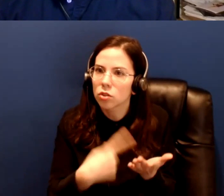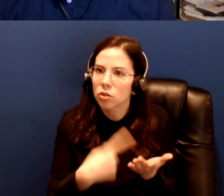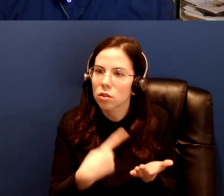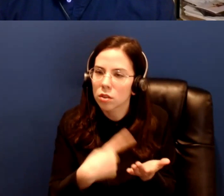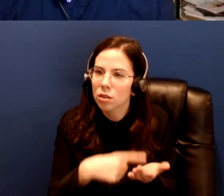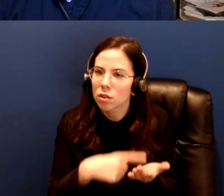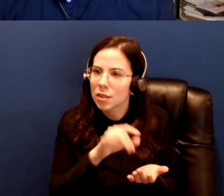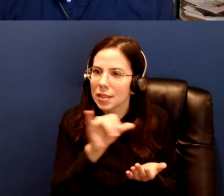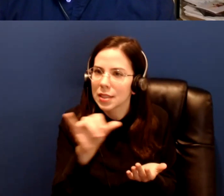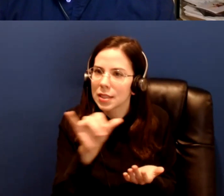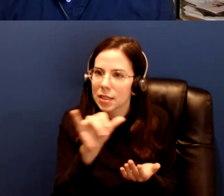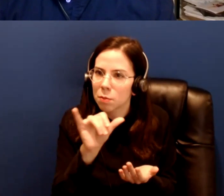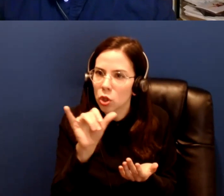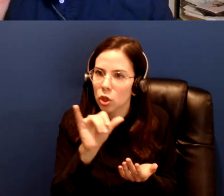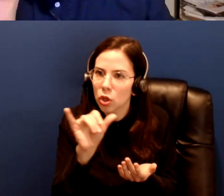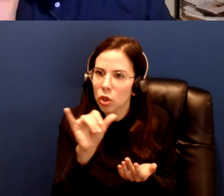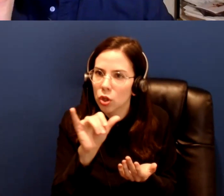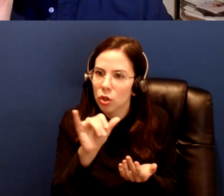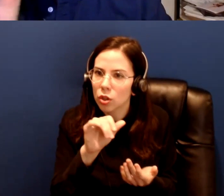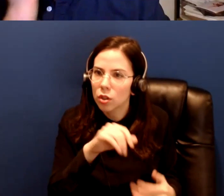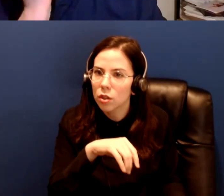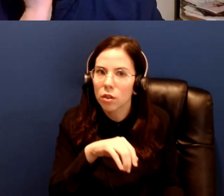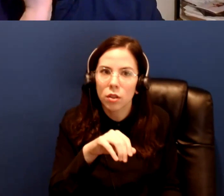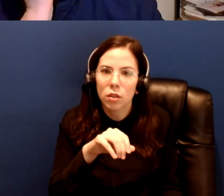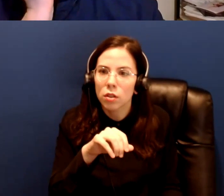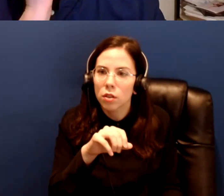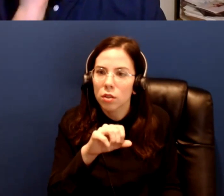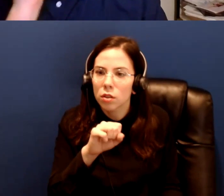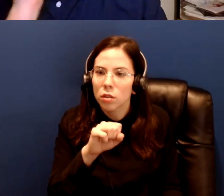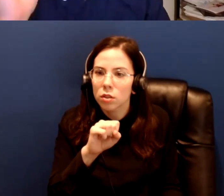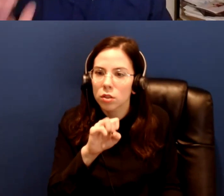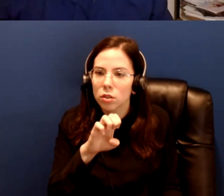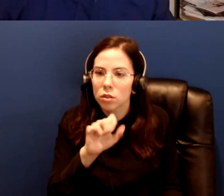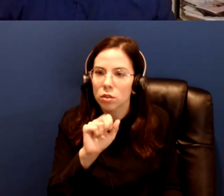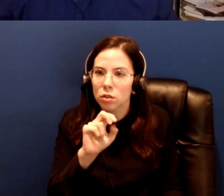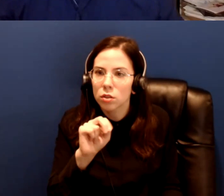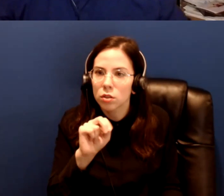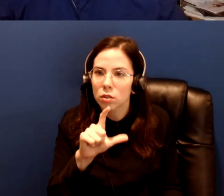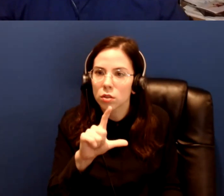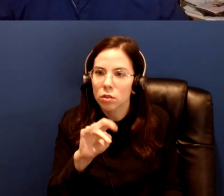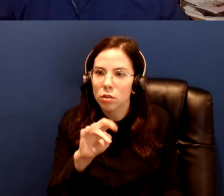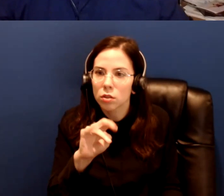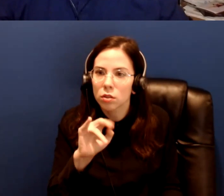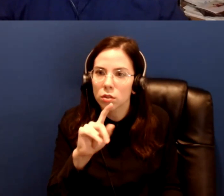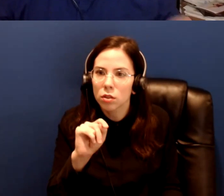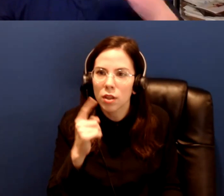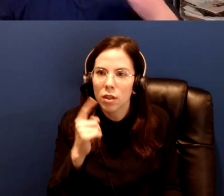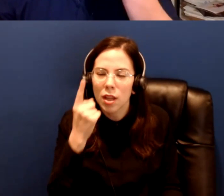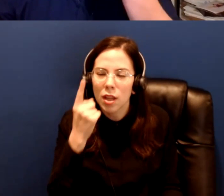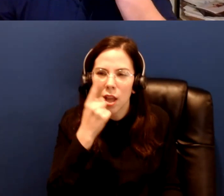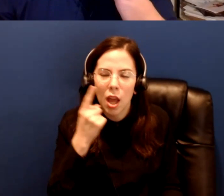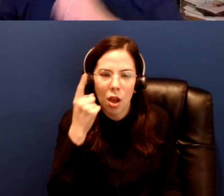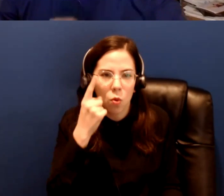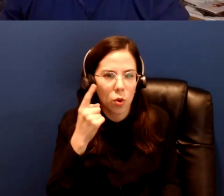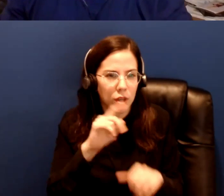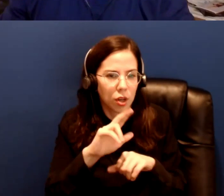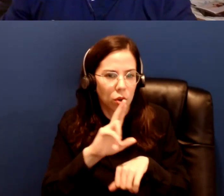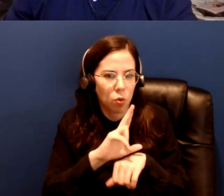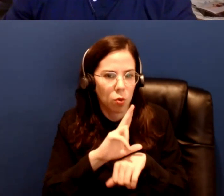question above. This is Sean Lent. I have a question on where to use boosted ads and when to use lead ads. Well,